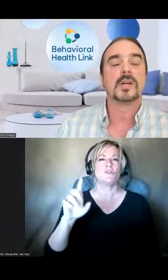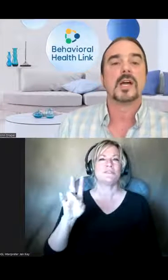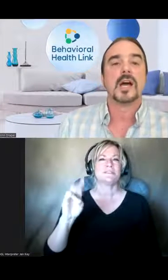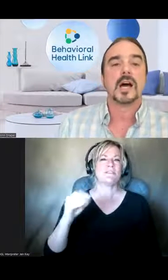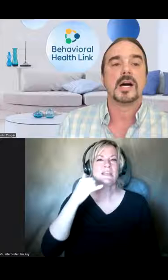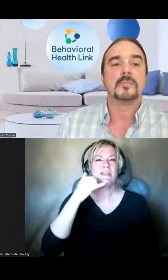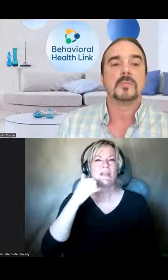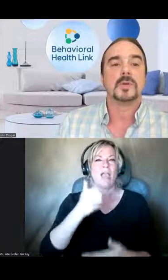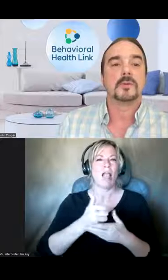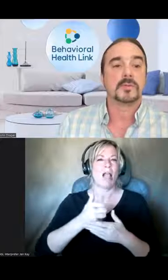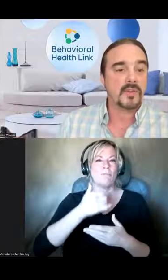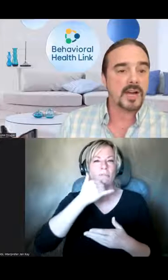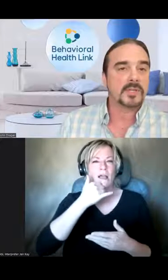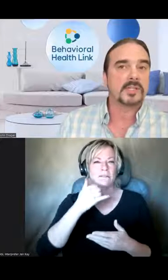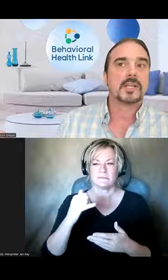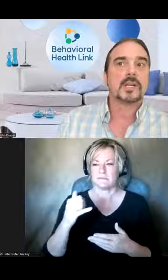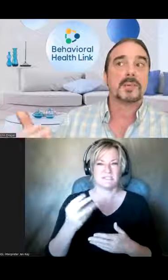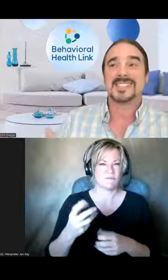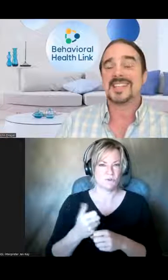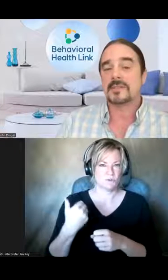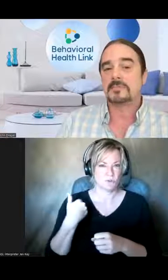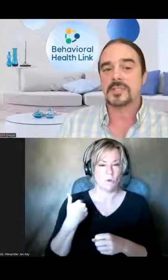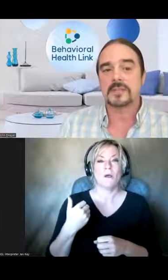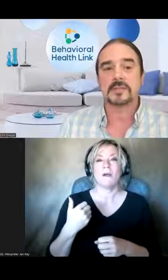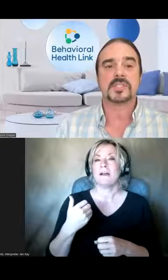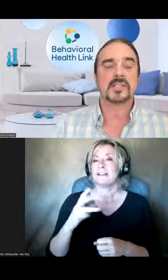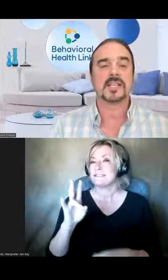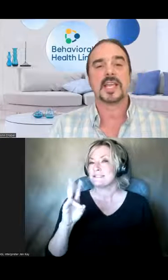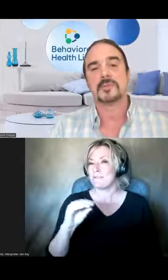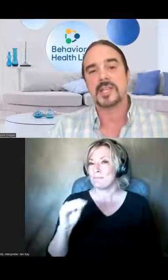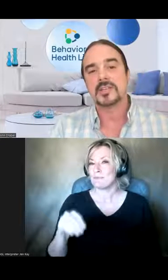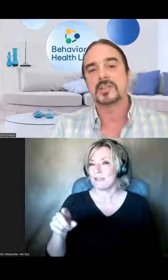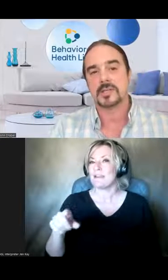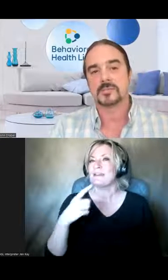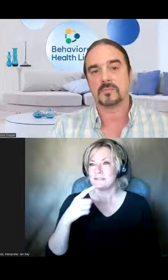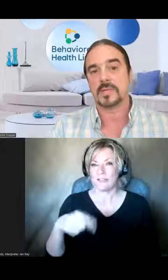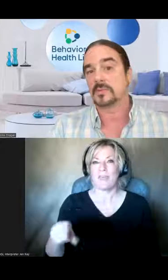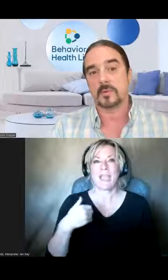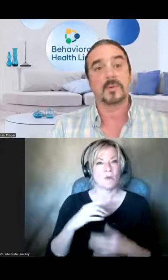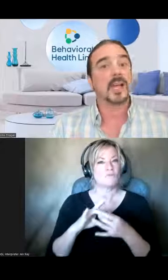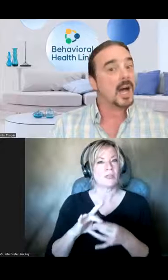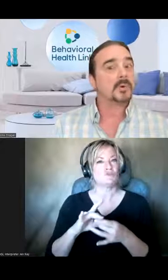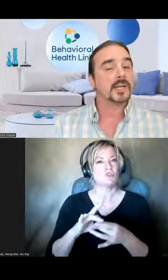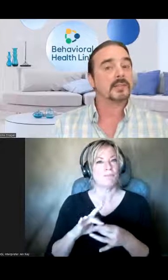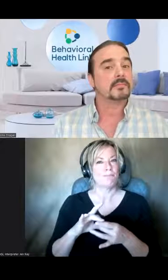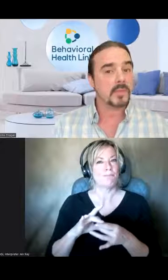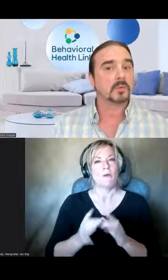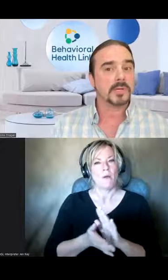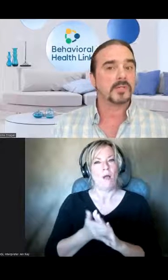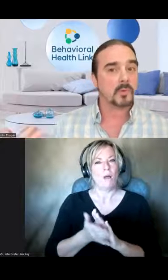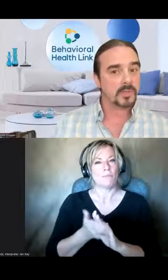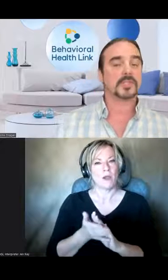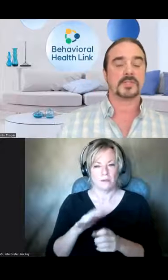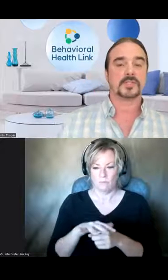ago, when I was with Vibrant, about 70% of them said that they had relationships with or they operated